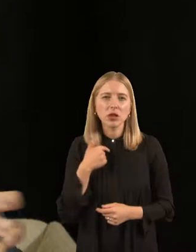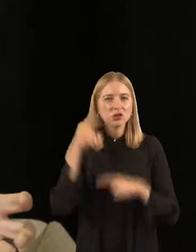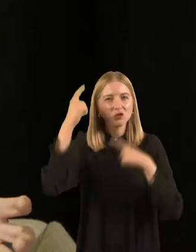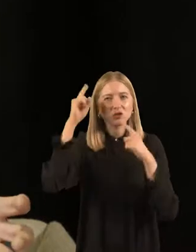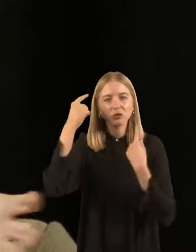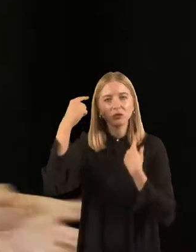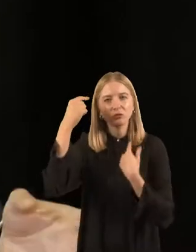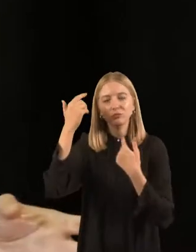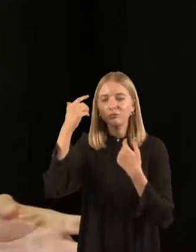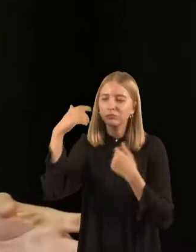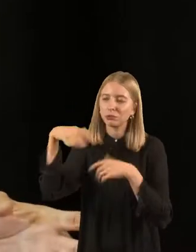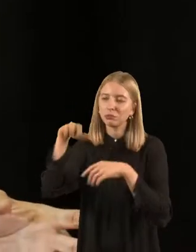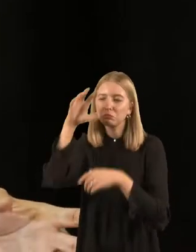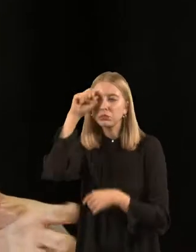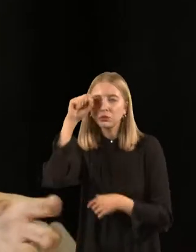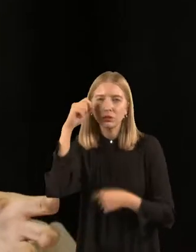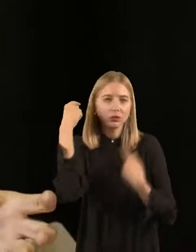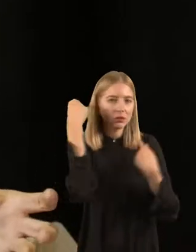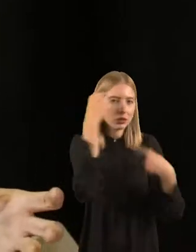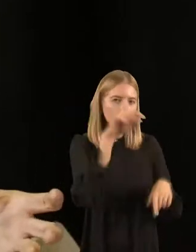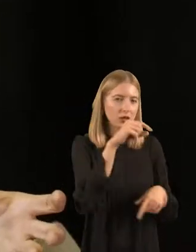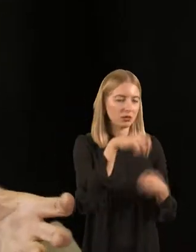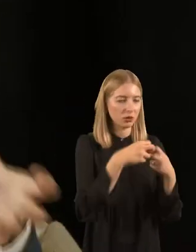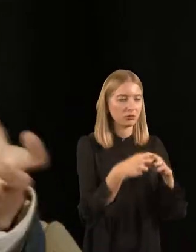from peripheral areas, so to speak.